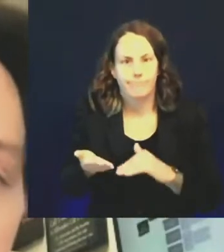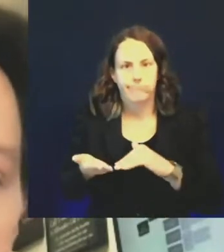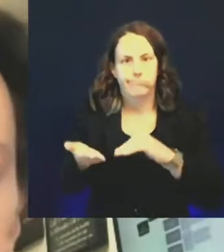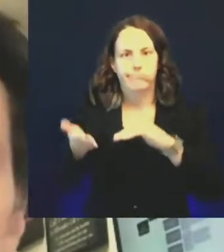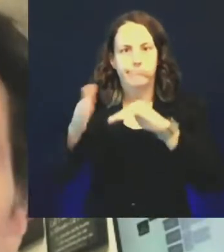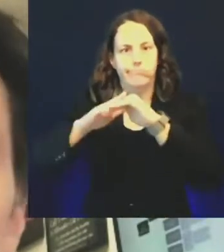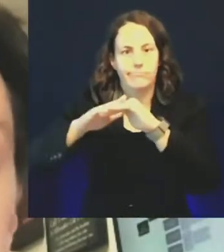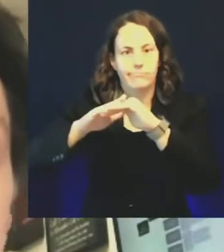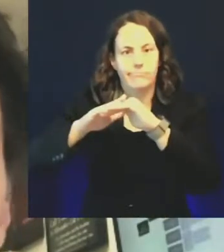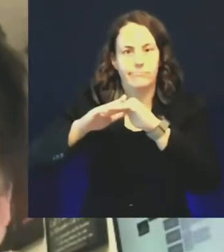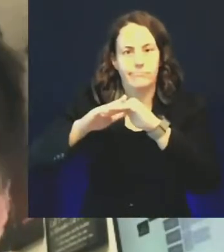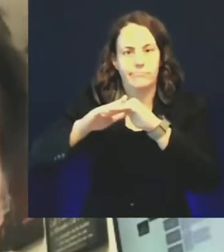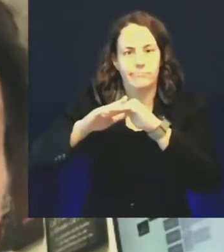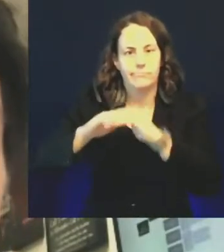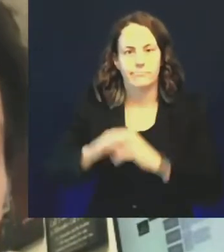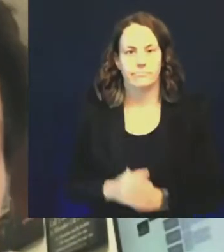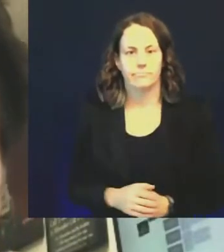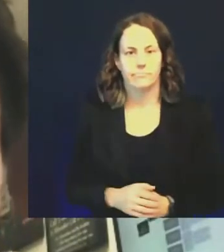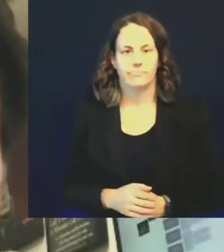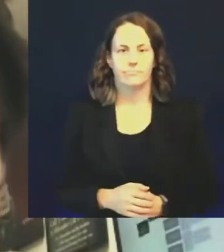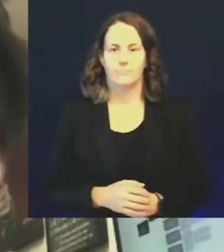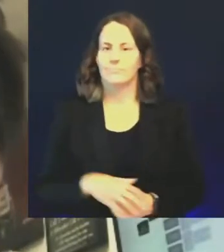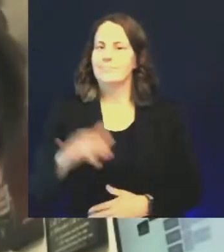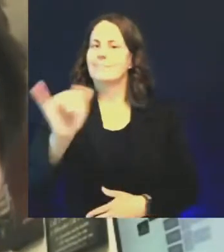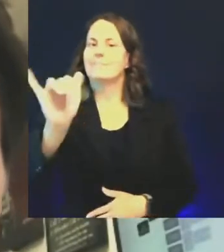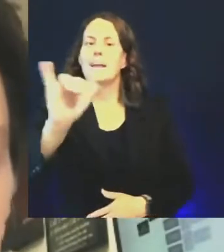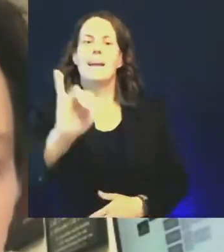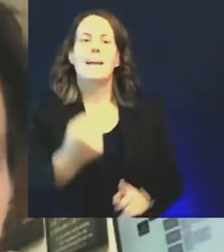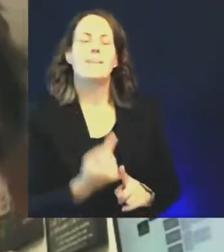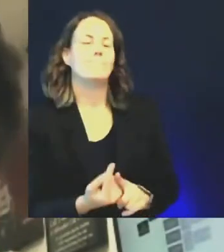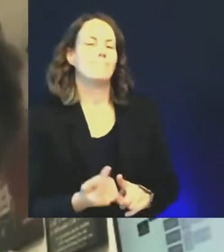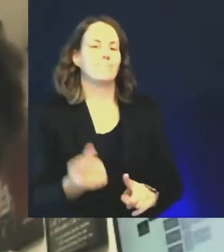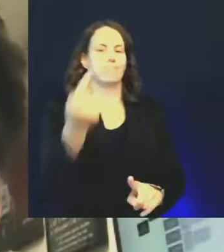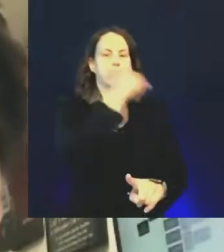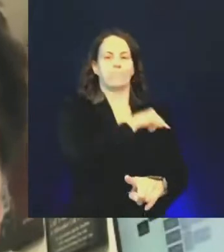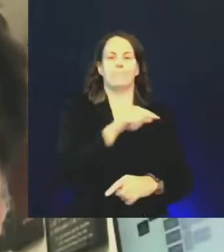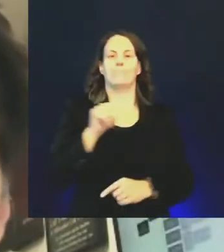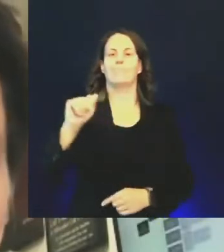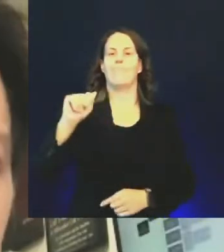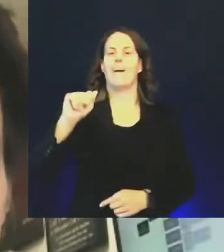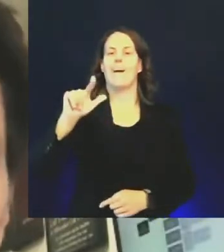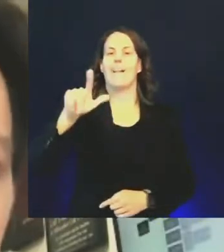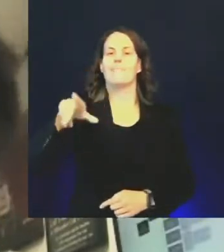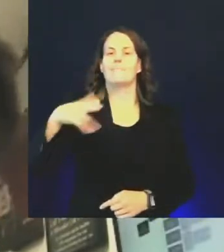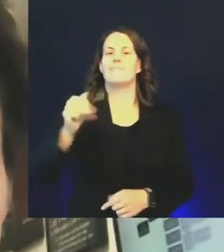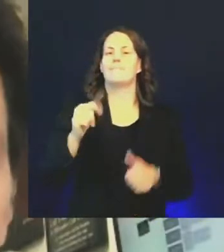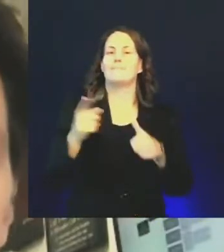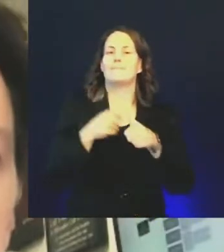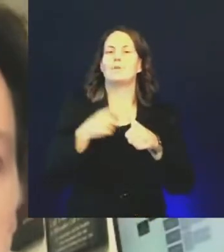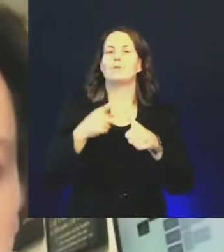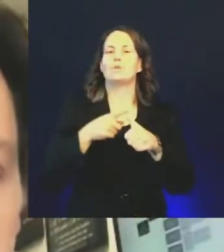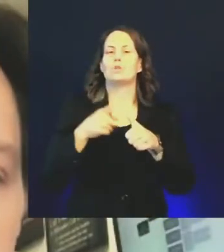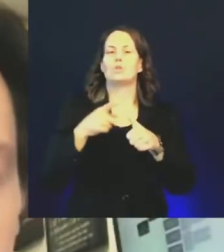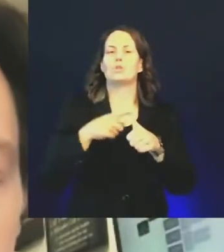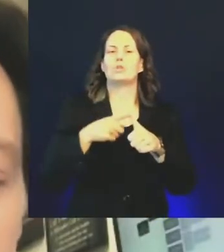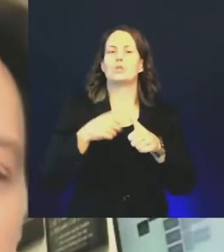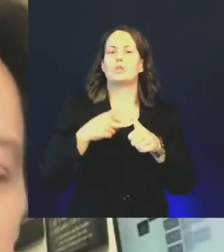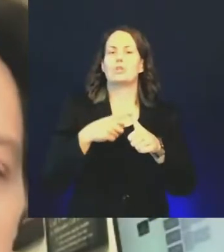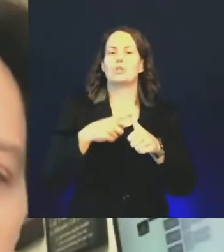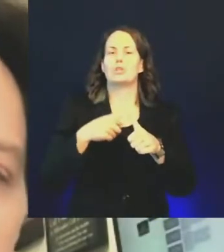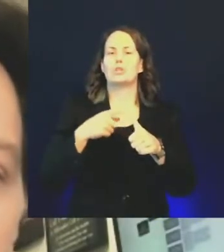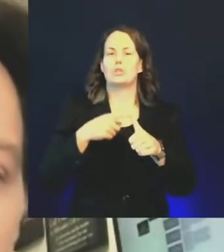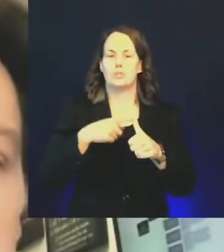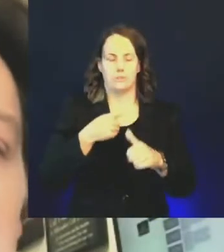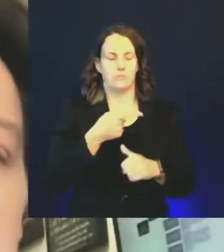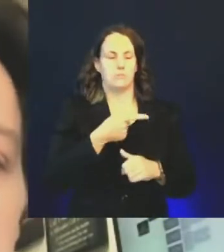non-existent to 70, 80% of all isolates that we've sequenced over the course of 6 to 10